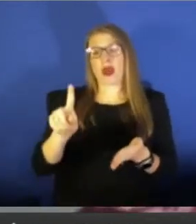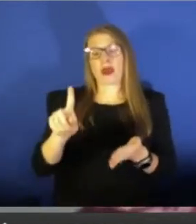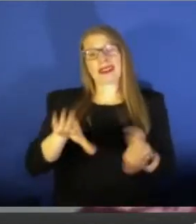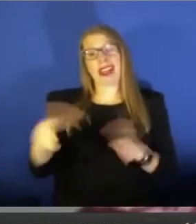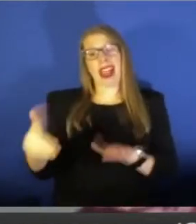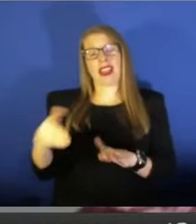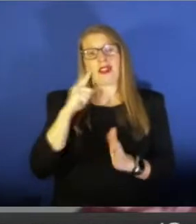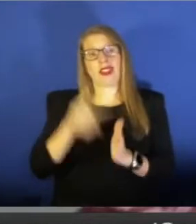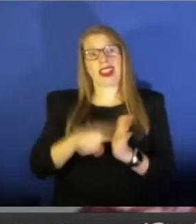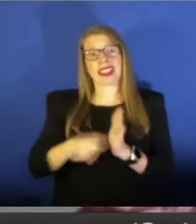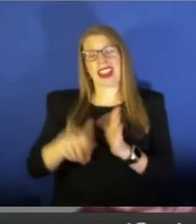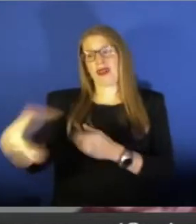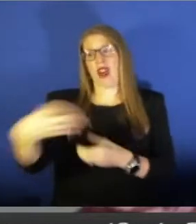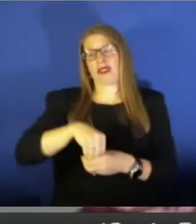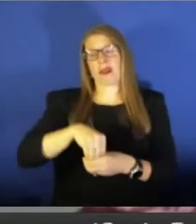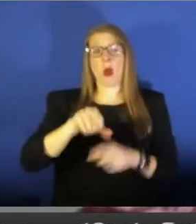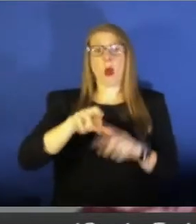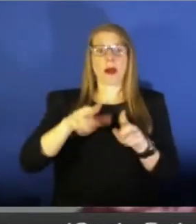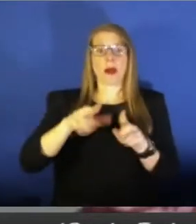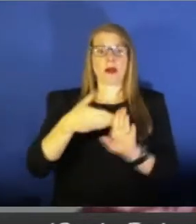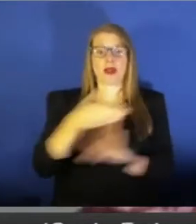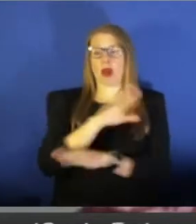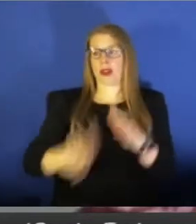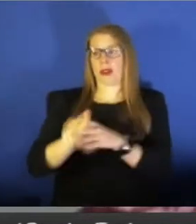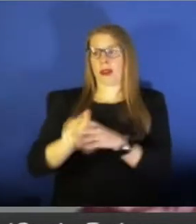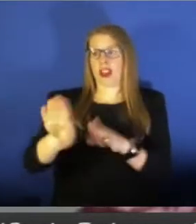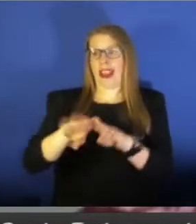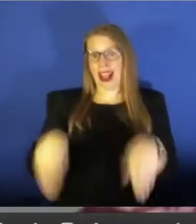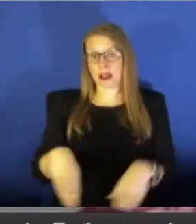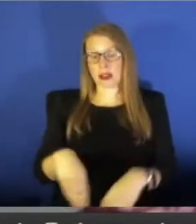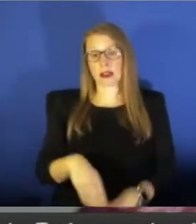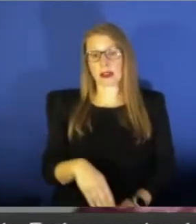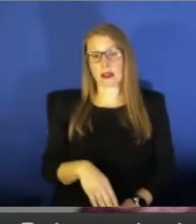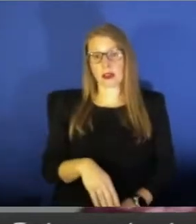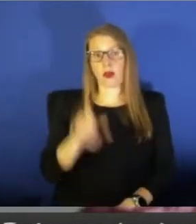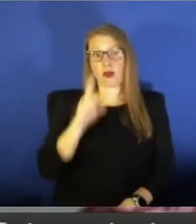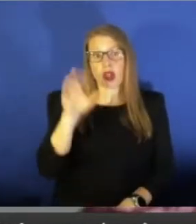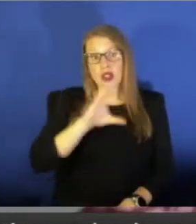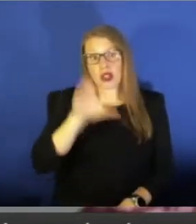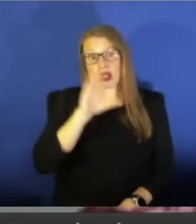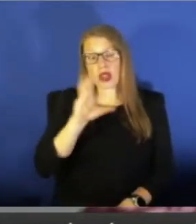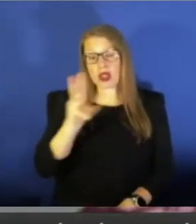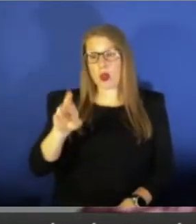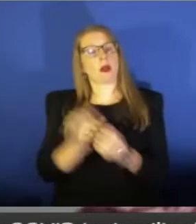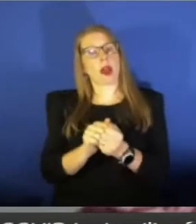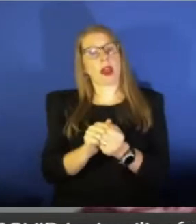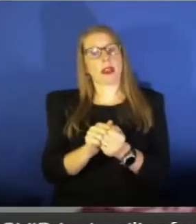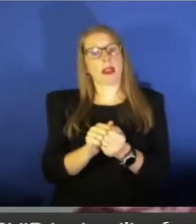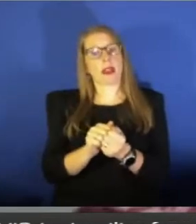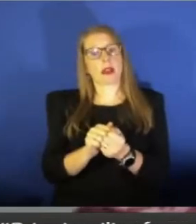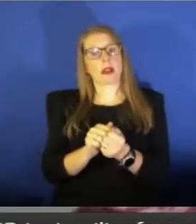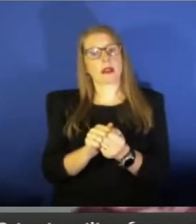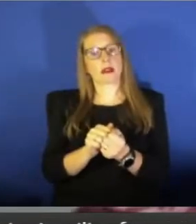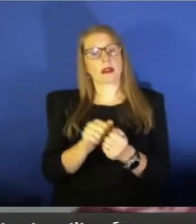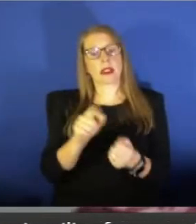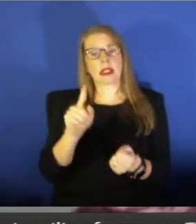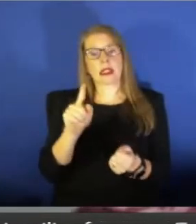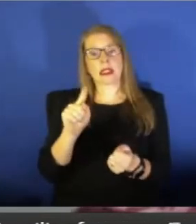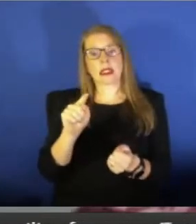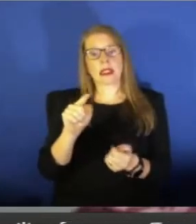from our police force, trying to really combat this in a very serious way. From my standpoint, we've really been now reaching out much more to our